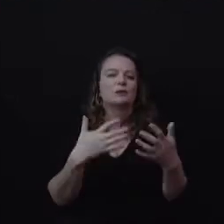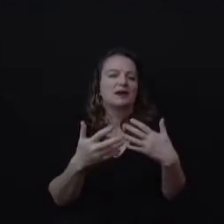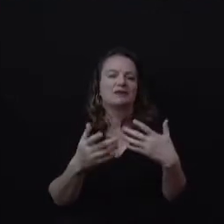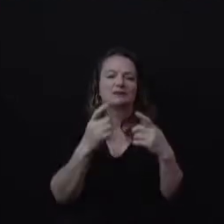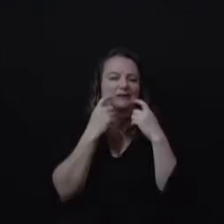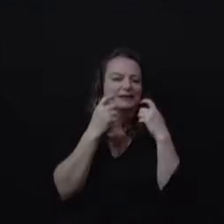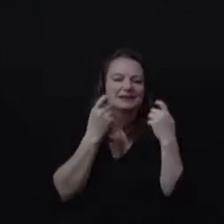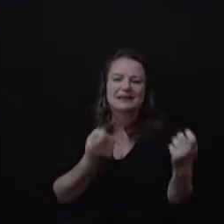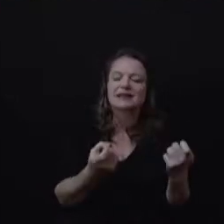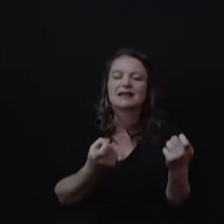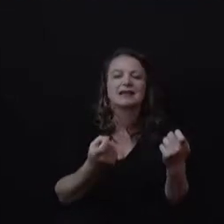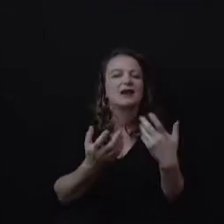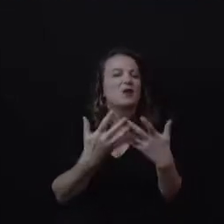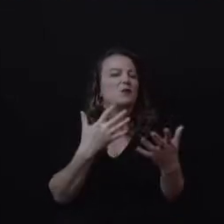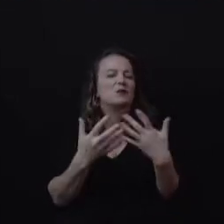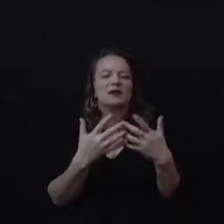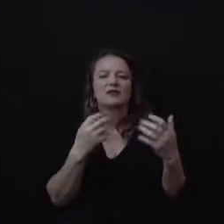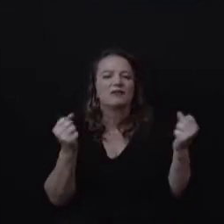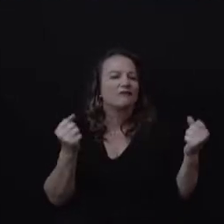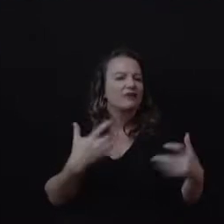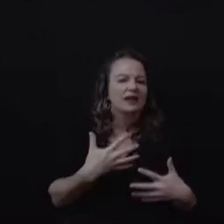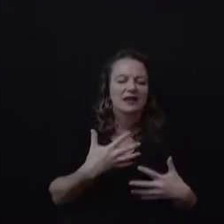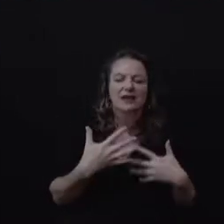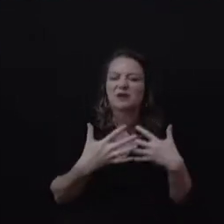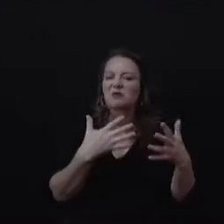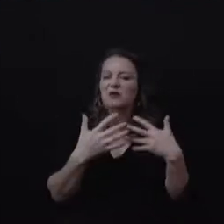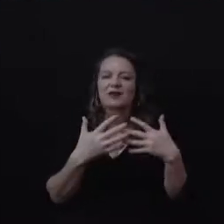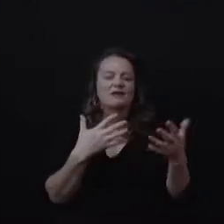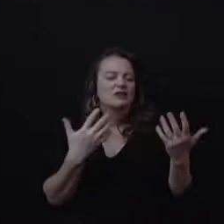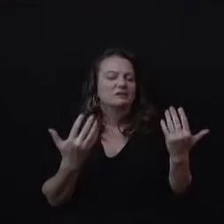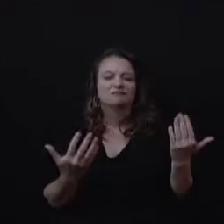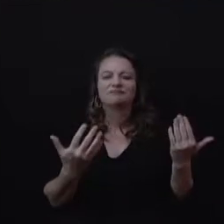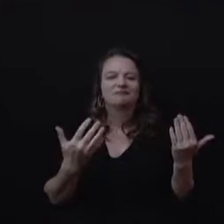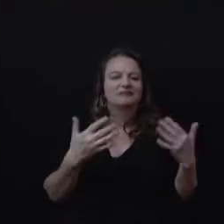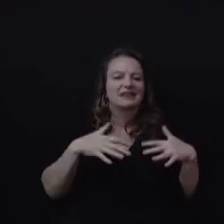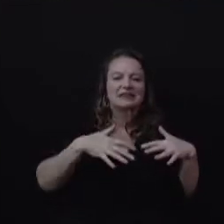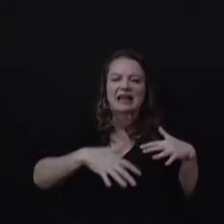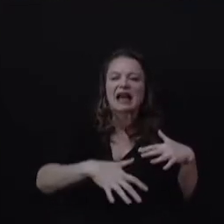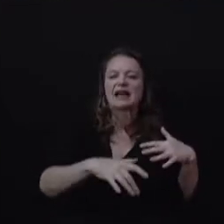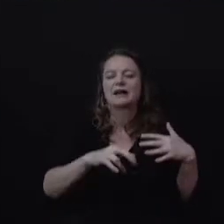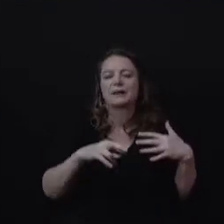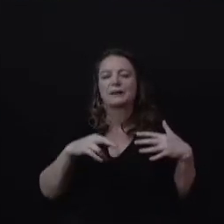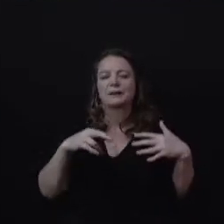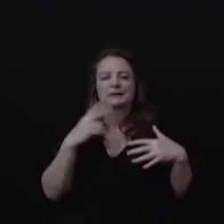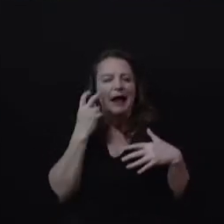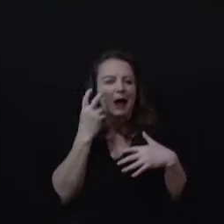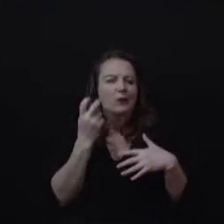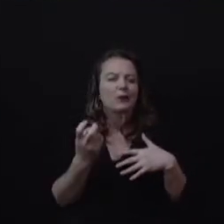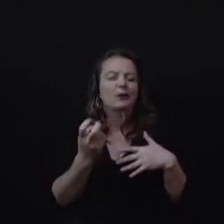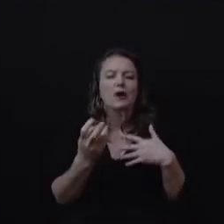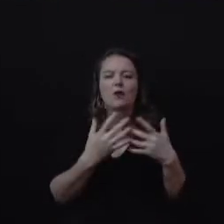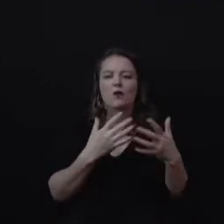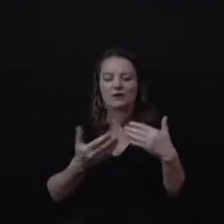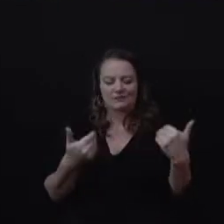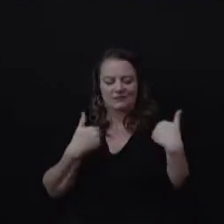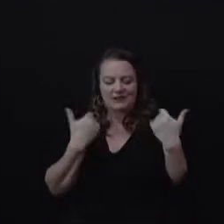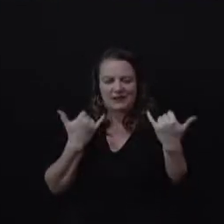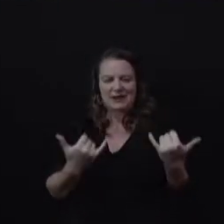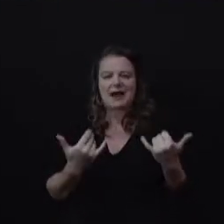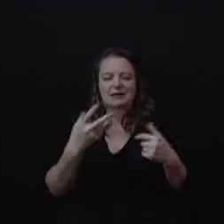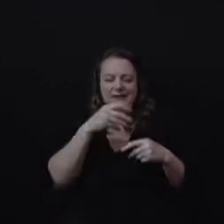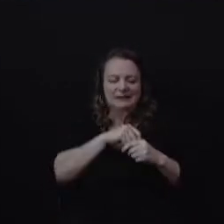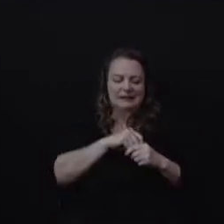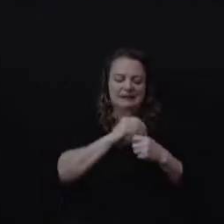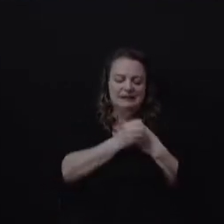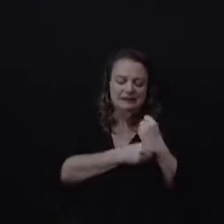sin, whatever that may be as far as fear, whatever that may be as far as anxiety or doubt, whatever that might be right now that you say, Lord,